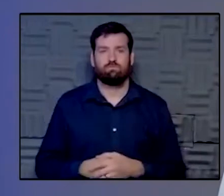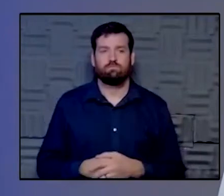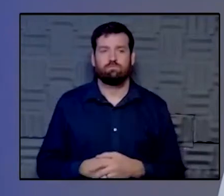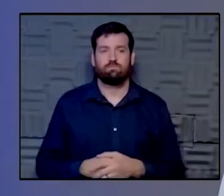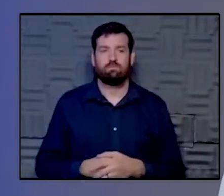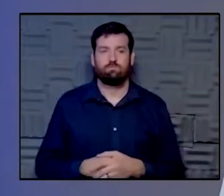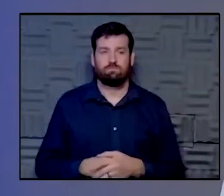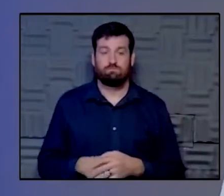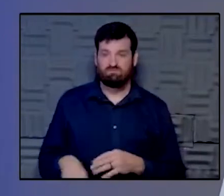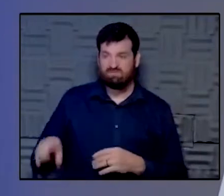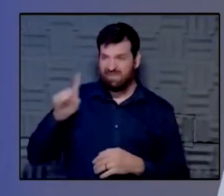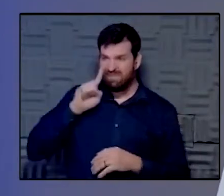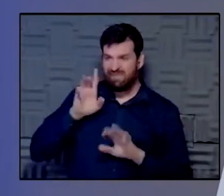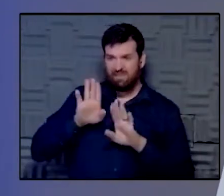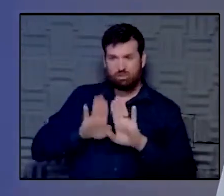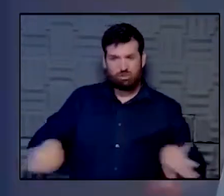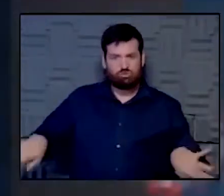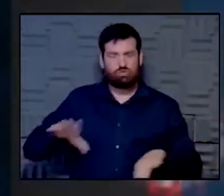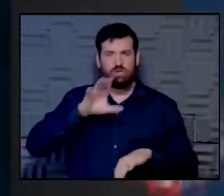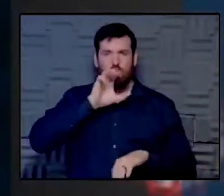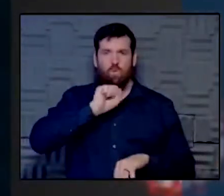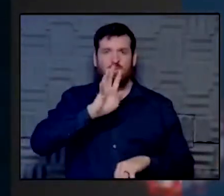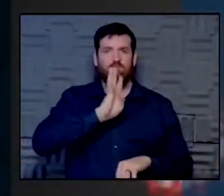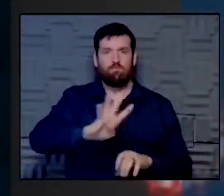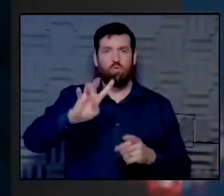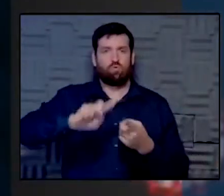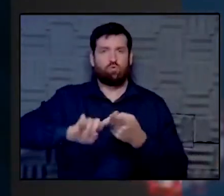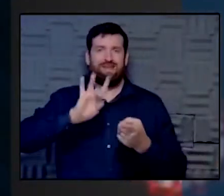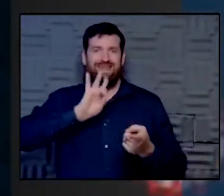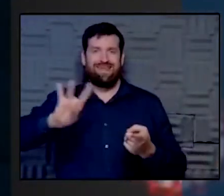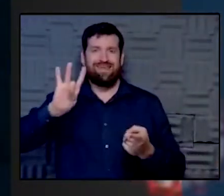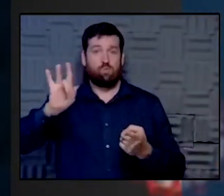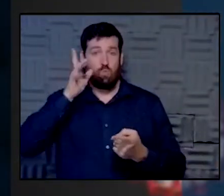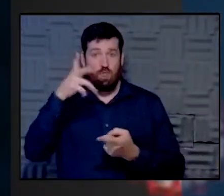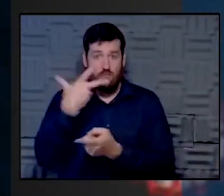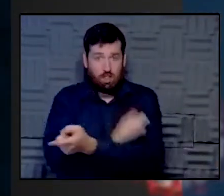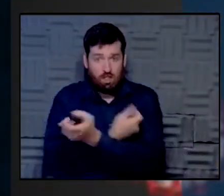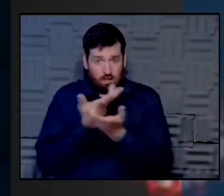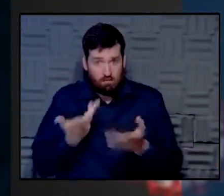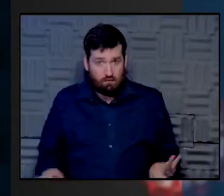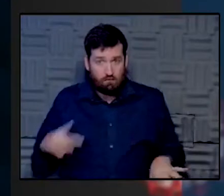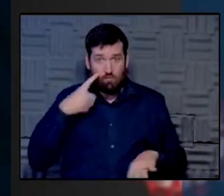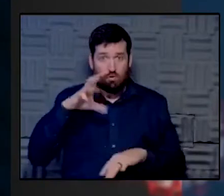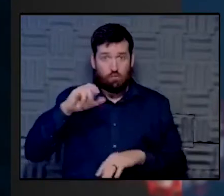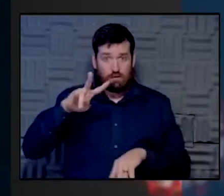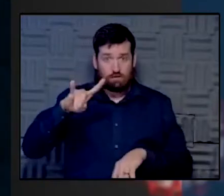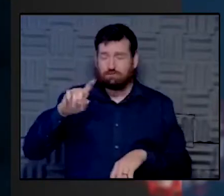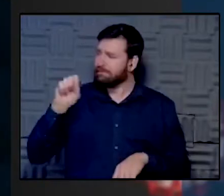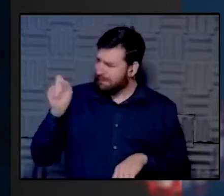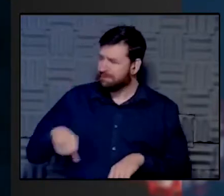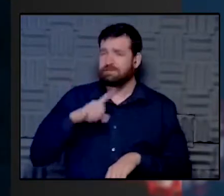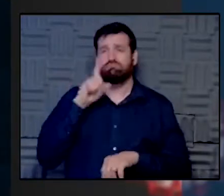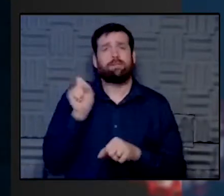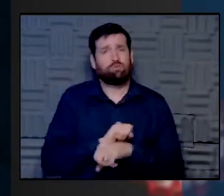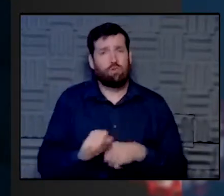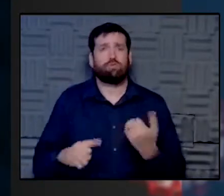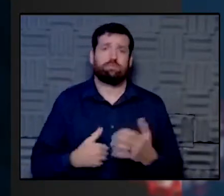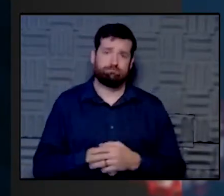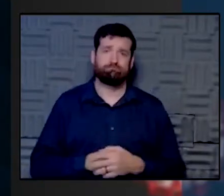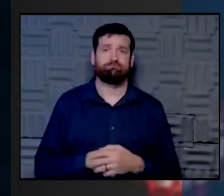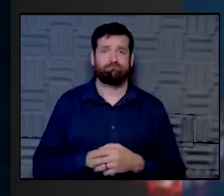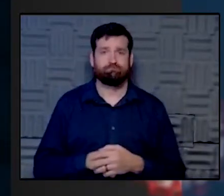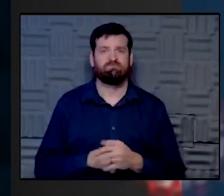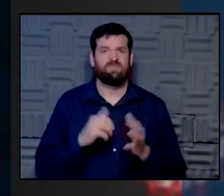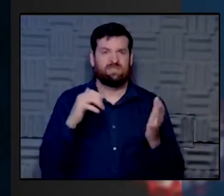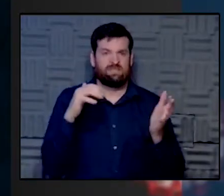Do you ever think that children age 4 to 8 will be vaccinated for COVID-19? Yeah, absolutely. I think those studies